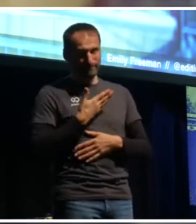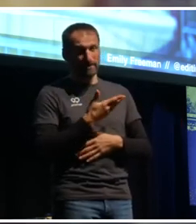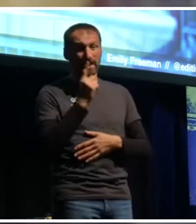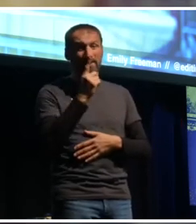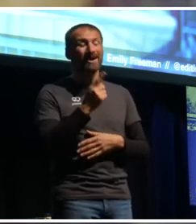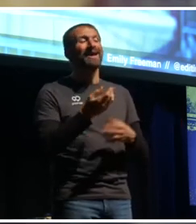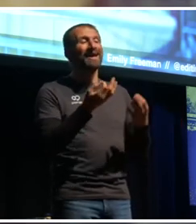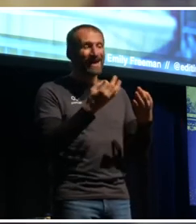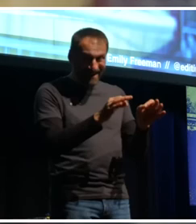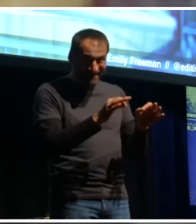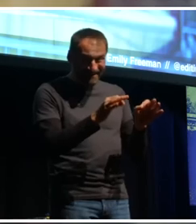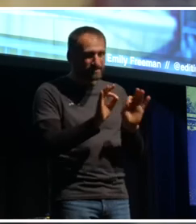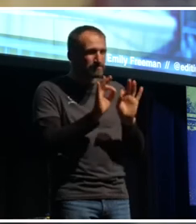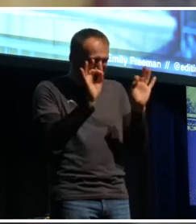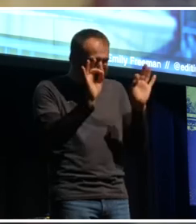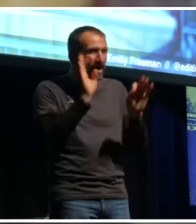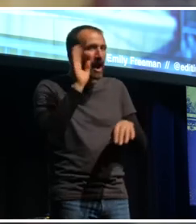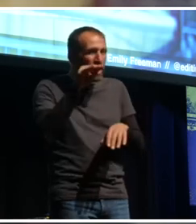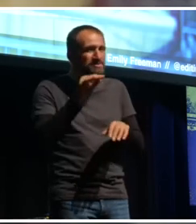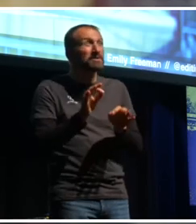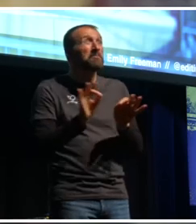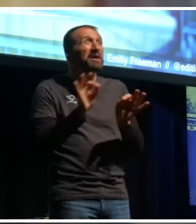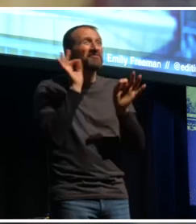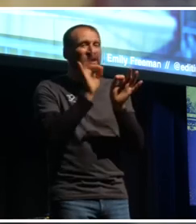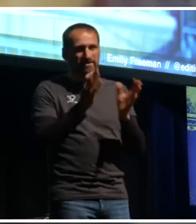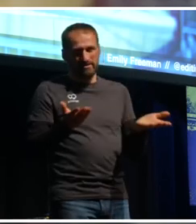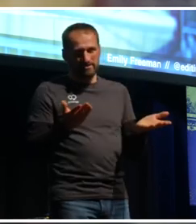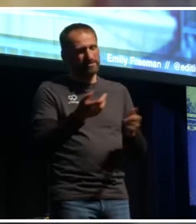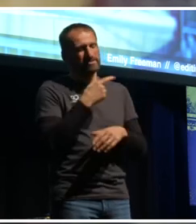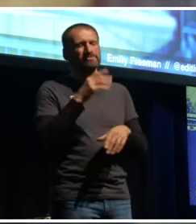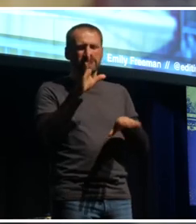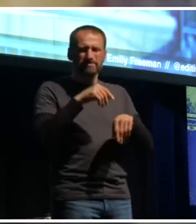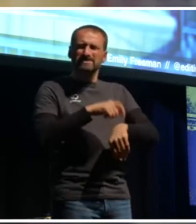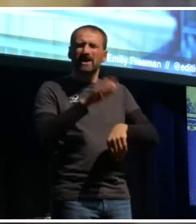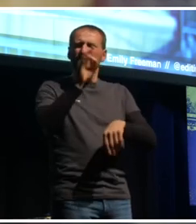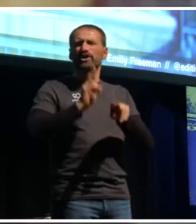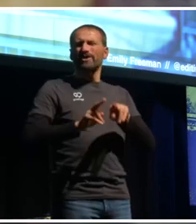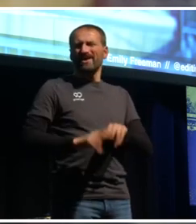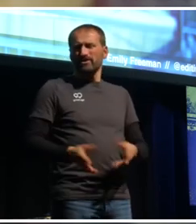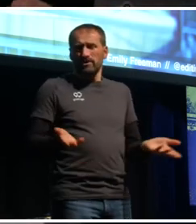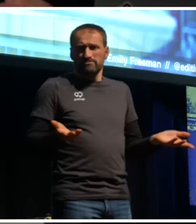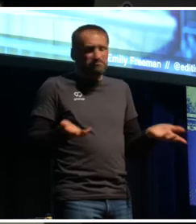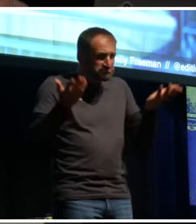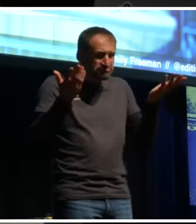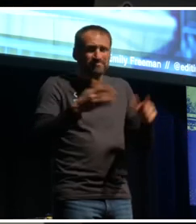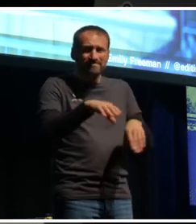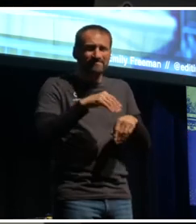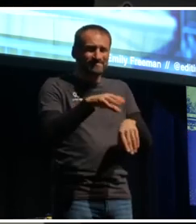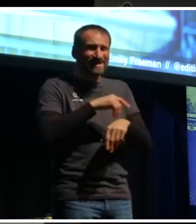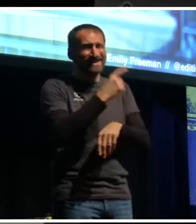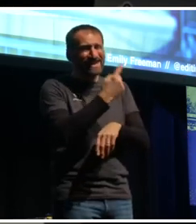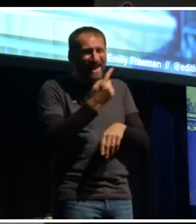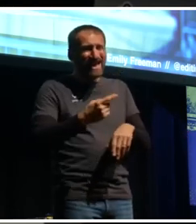is better than perfect. You make time to refactor and accept that every single code base is an absolute shit